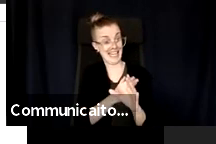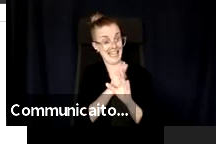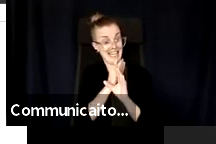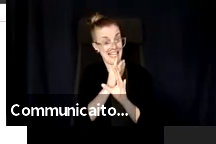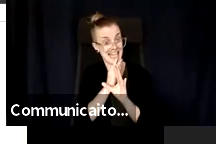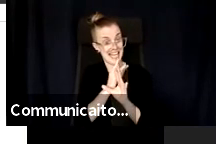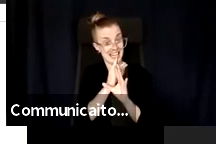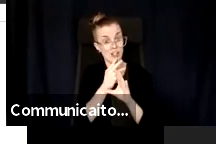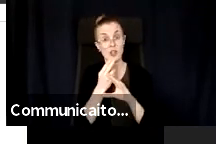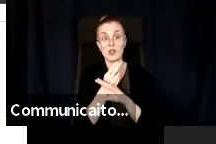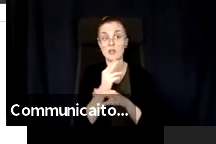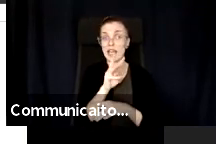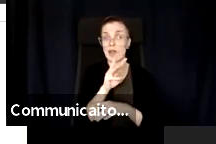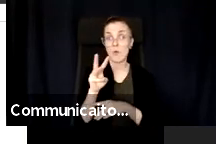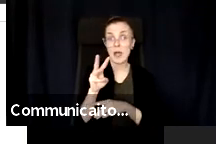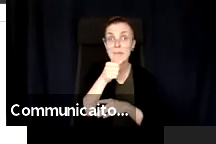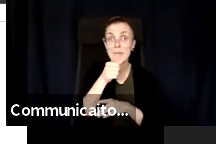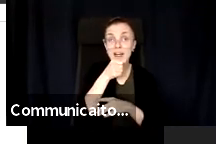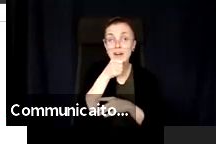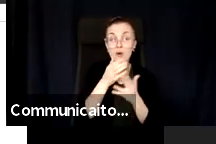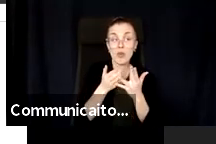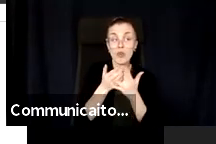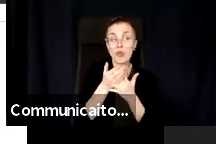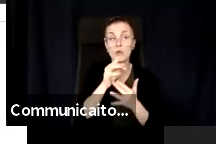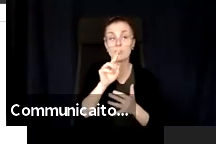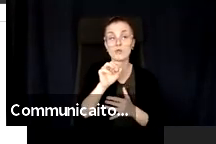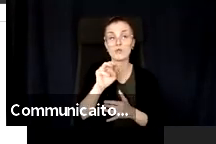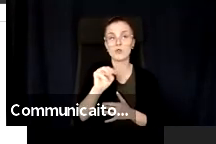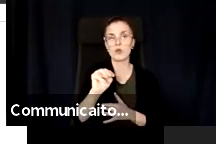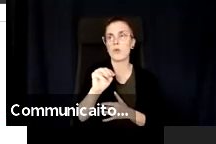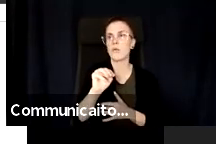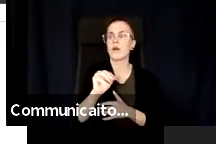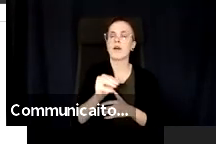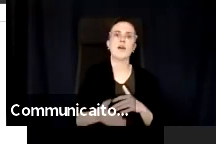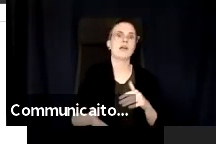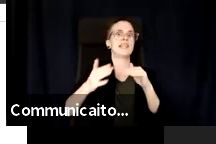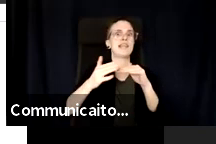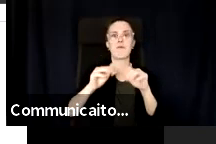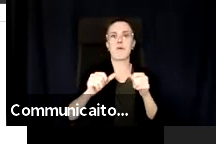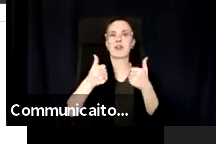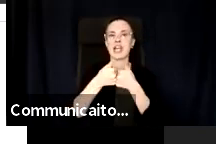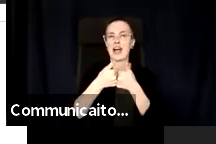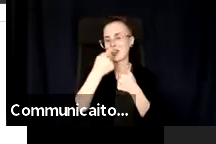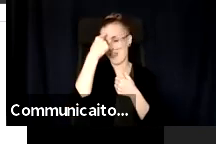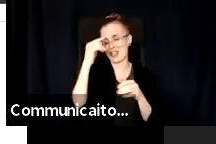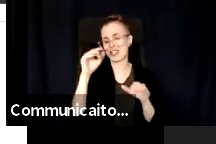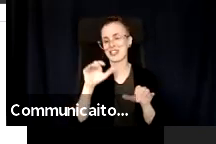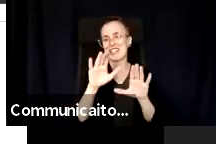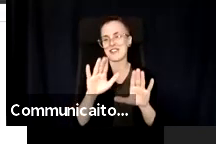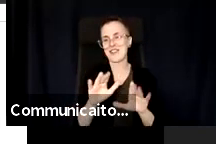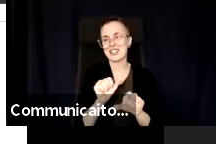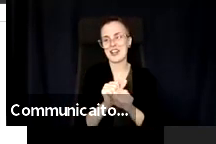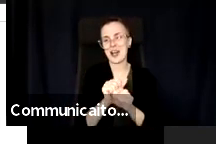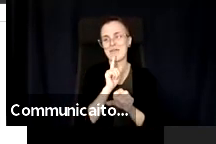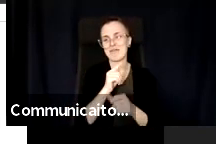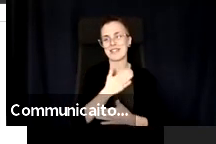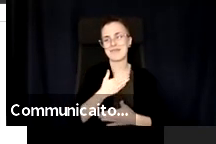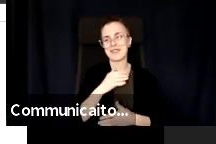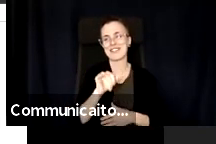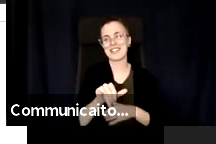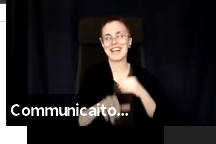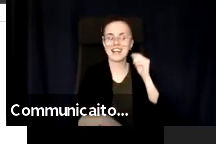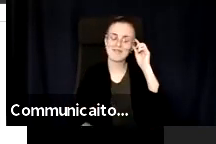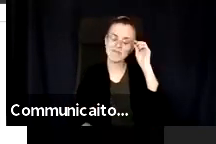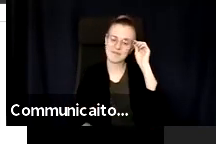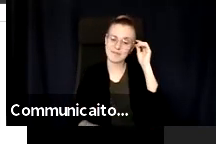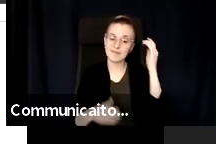Zoom is even more challenging, and I think she did a great job. Really appreciate that. Finally, I'd like